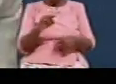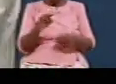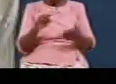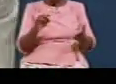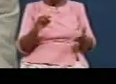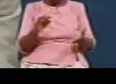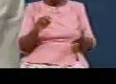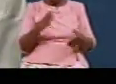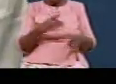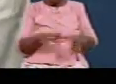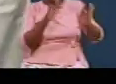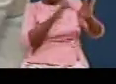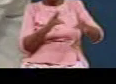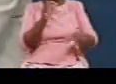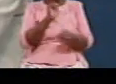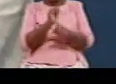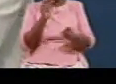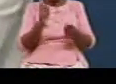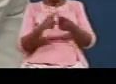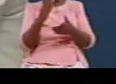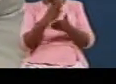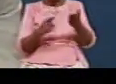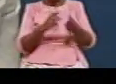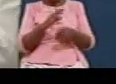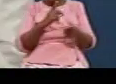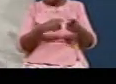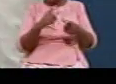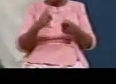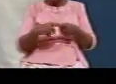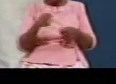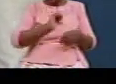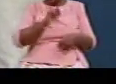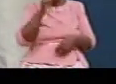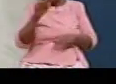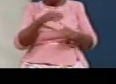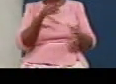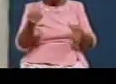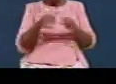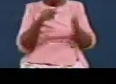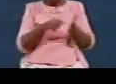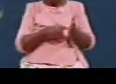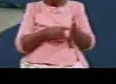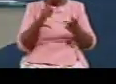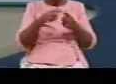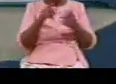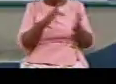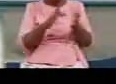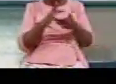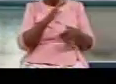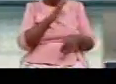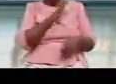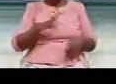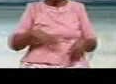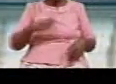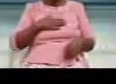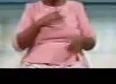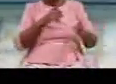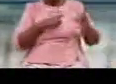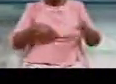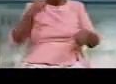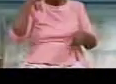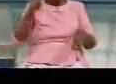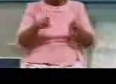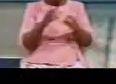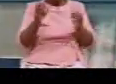a kind word to somebody, giving it to somebody. I'm giving this unto Jesus my Lord. For as much as ye have done it to the least of these